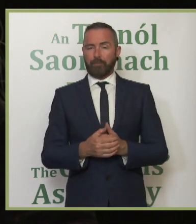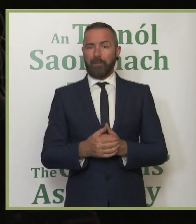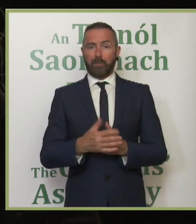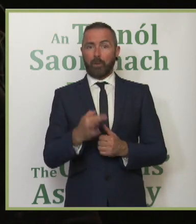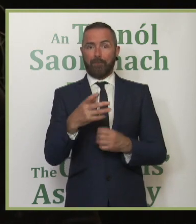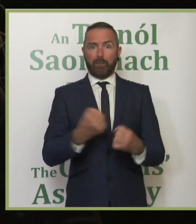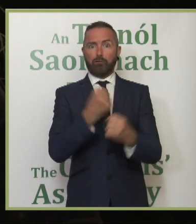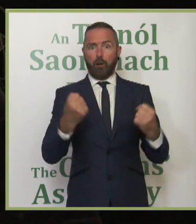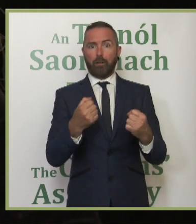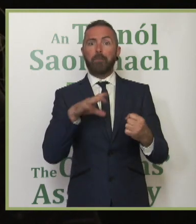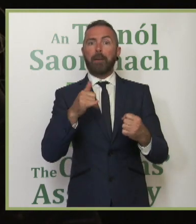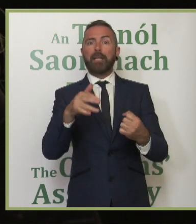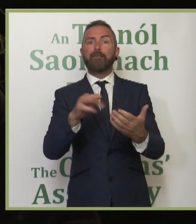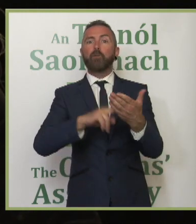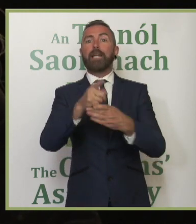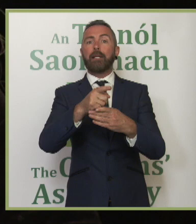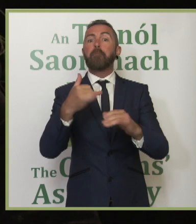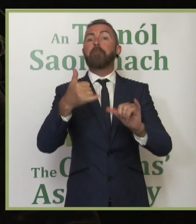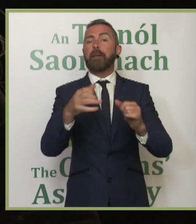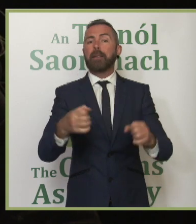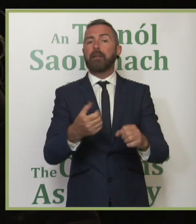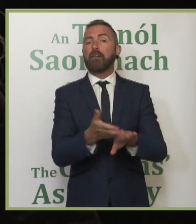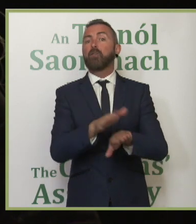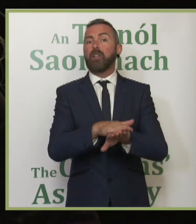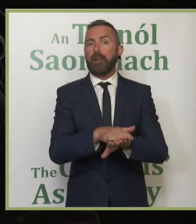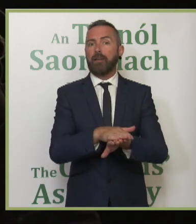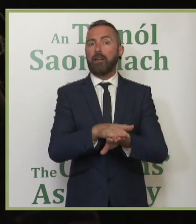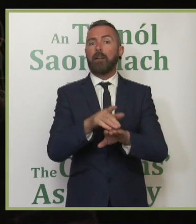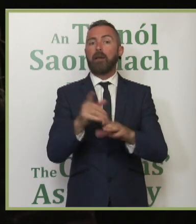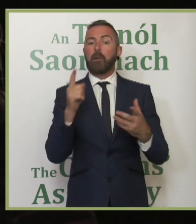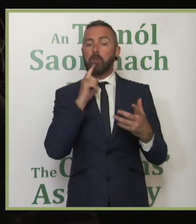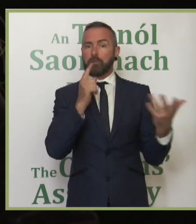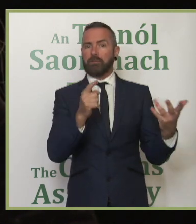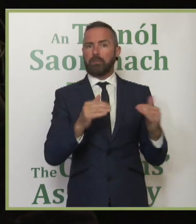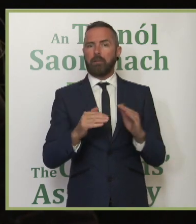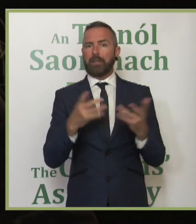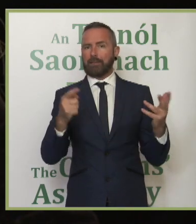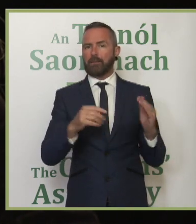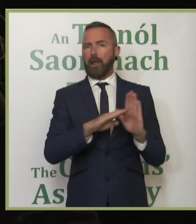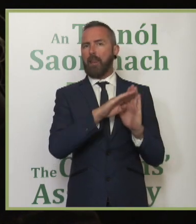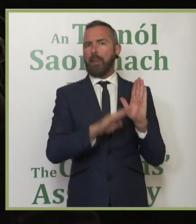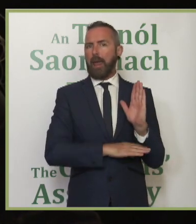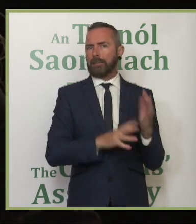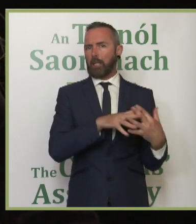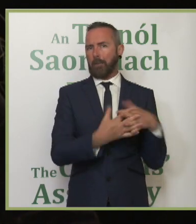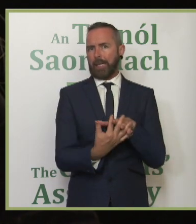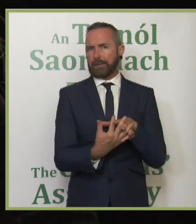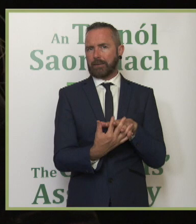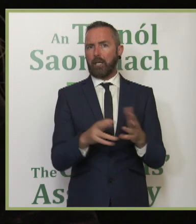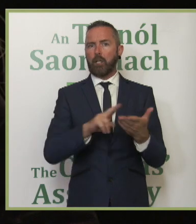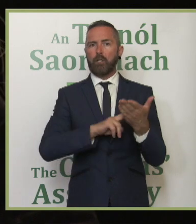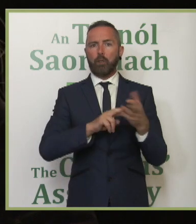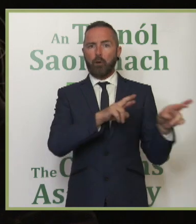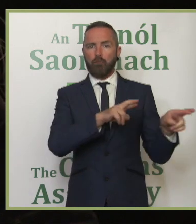die. Again, borrowing that less complex profile of a person using a regulated